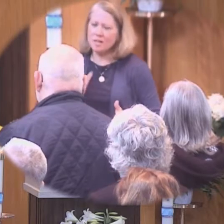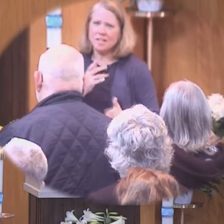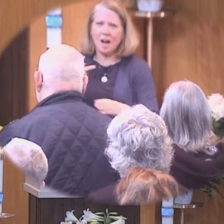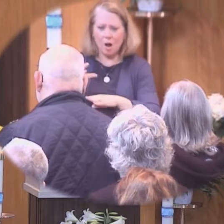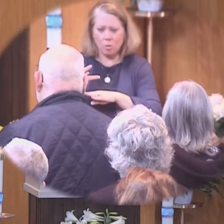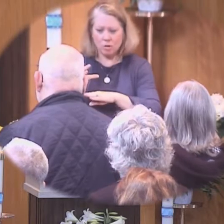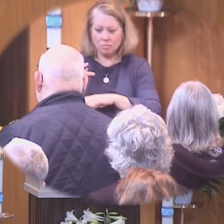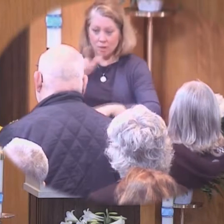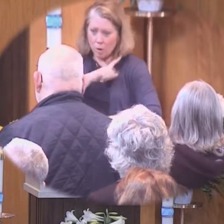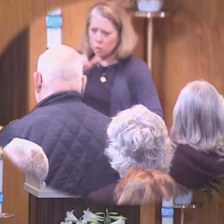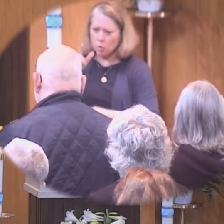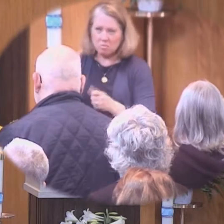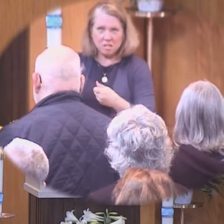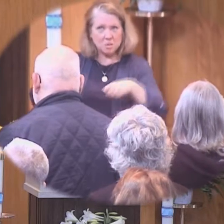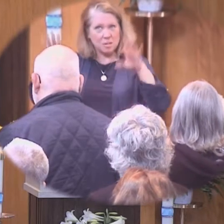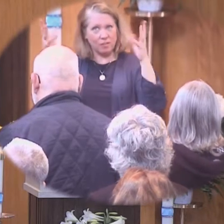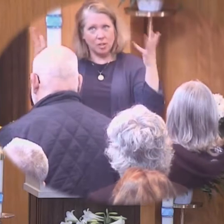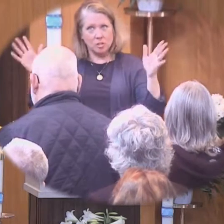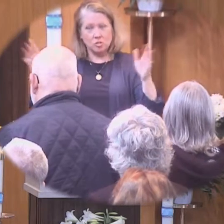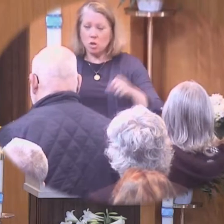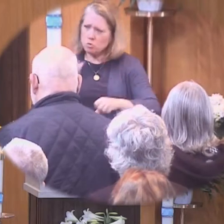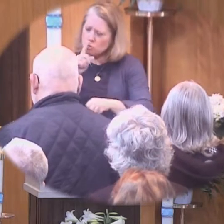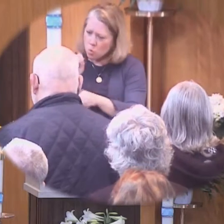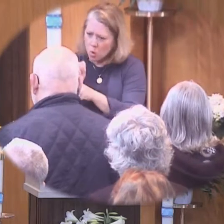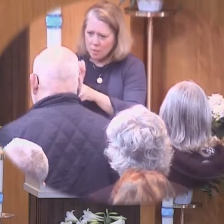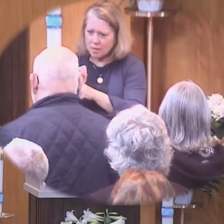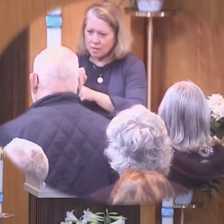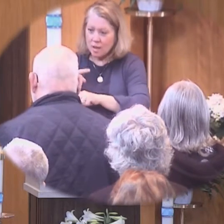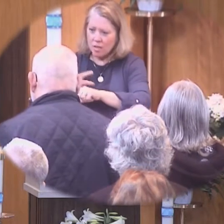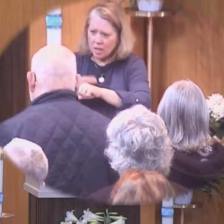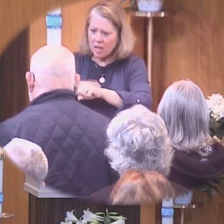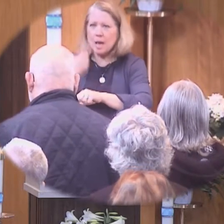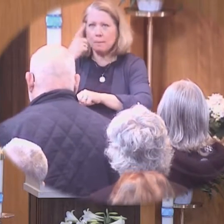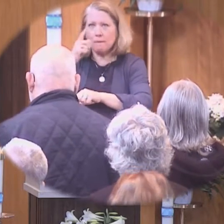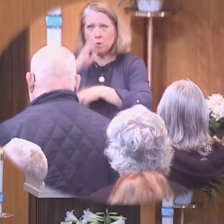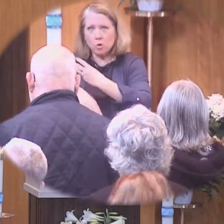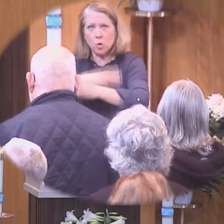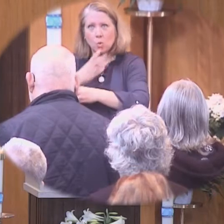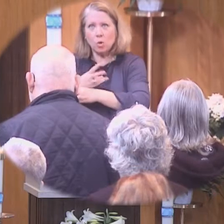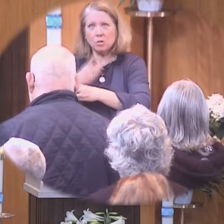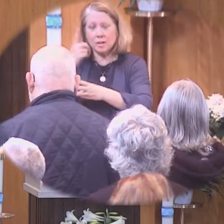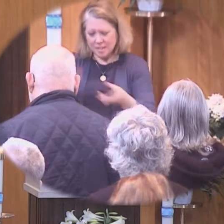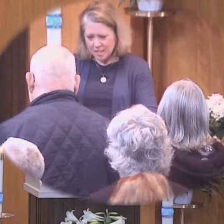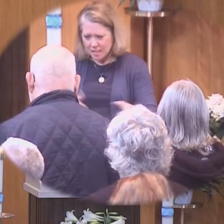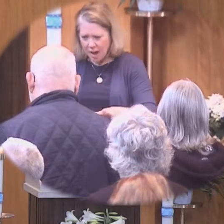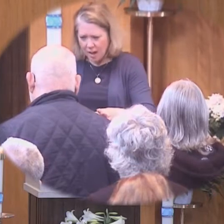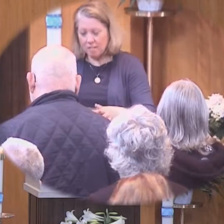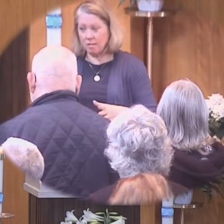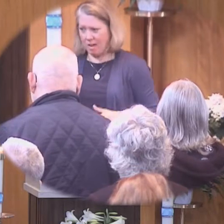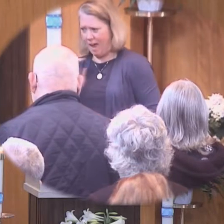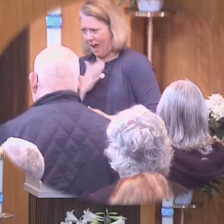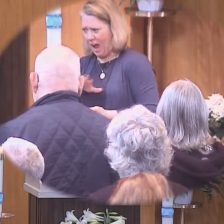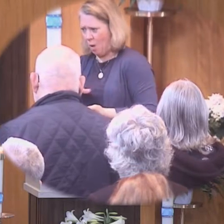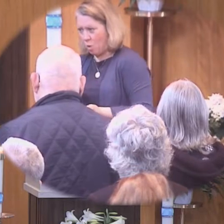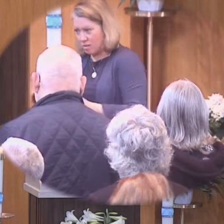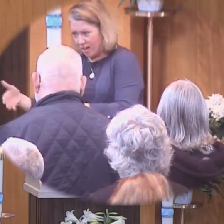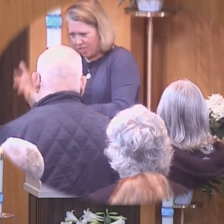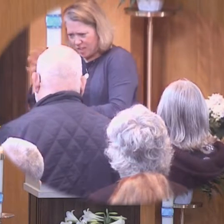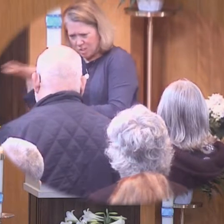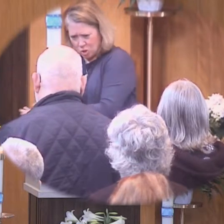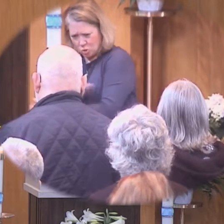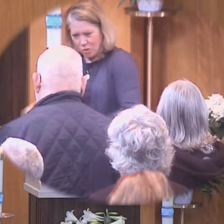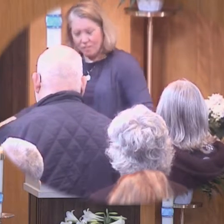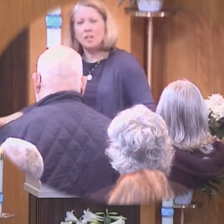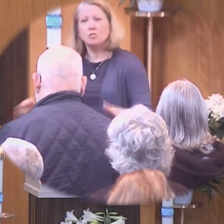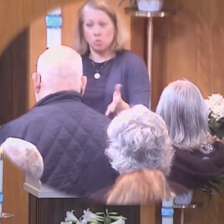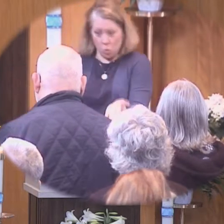the true Lamb who has taken away the sins of the world. By dying he has destroyed our death, and by rising restored our